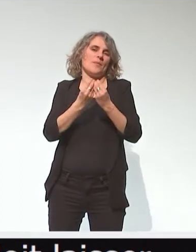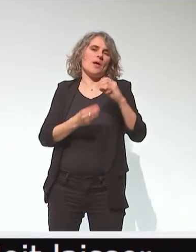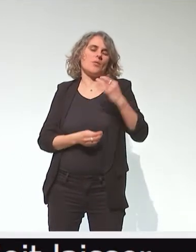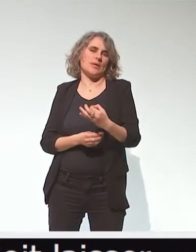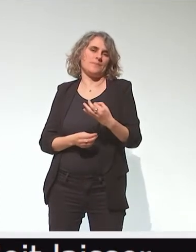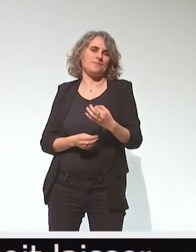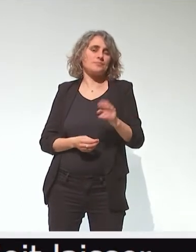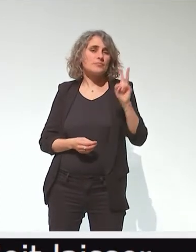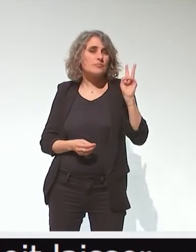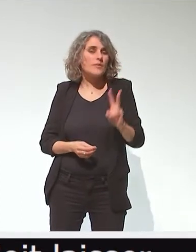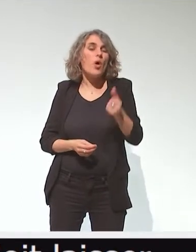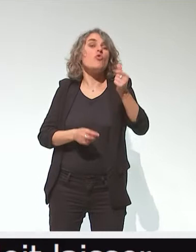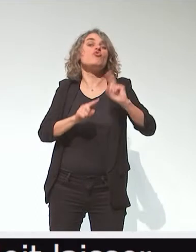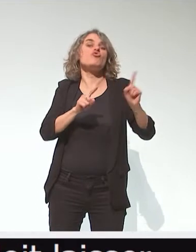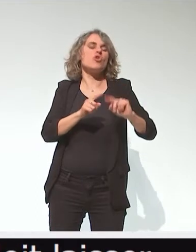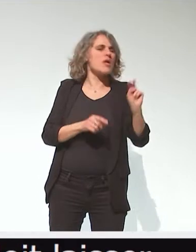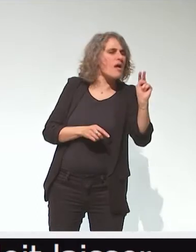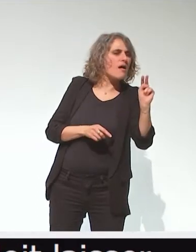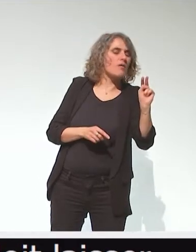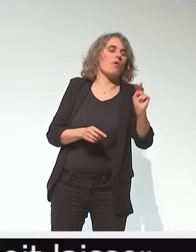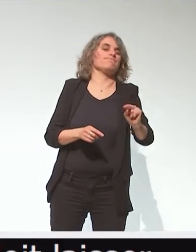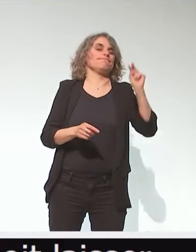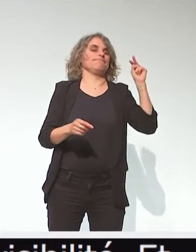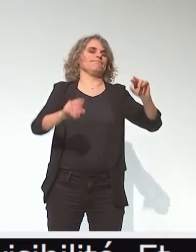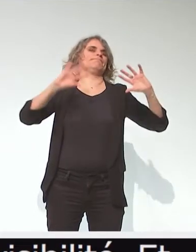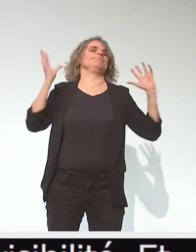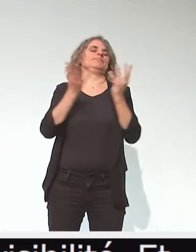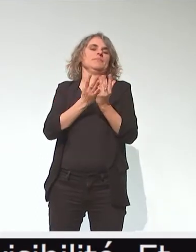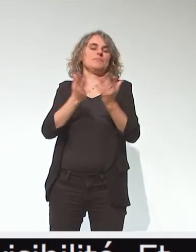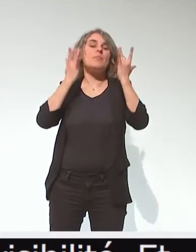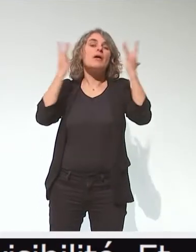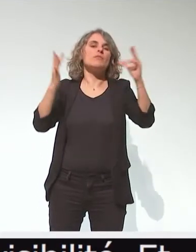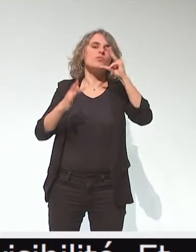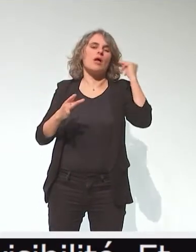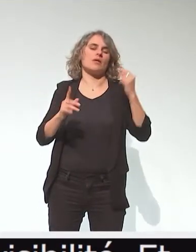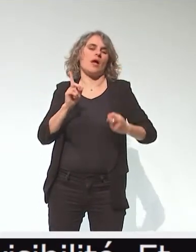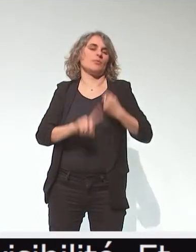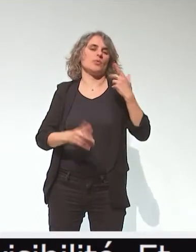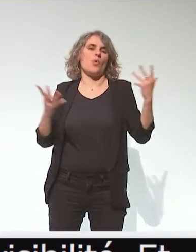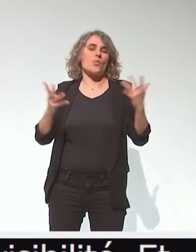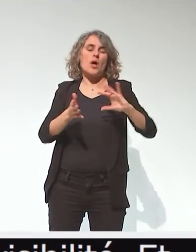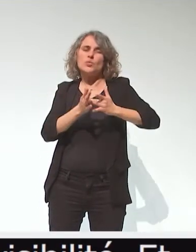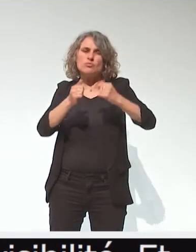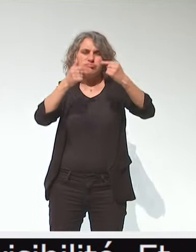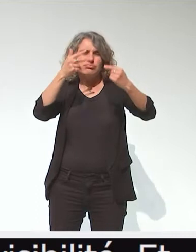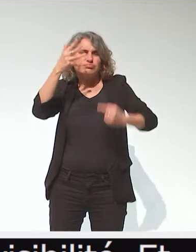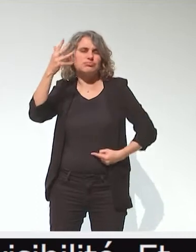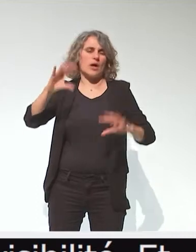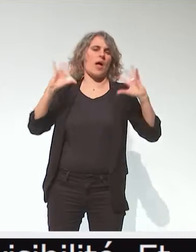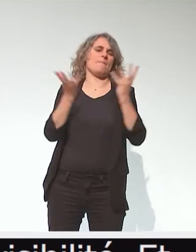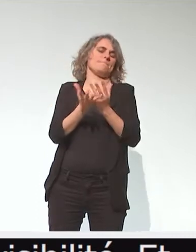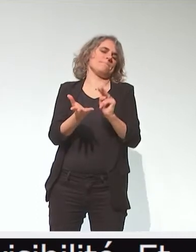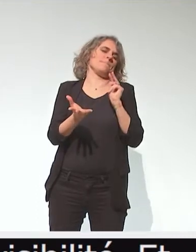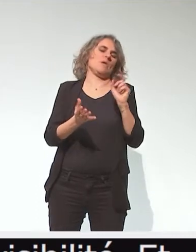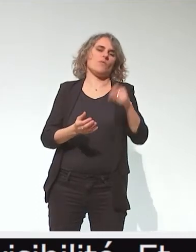without fixing the others. Or to put it another way, you won't succeed in any one aspect unless you address all. That's why education